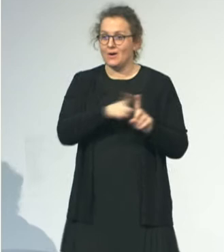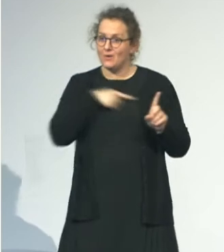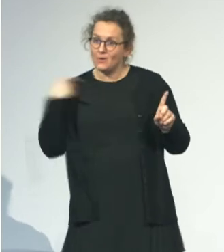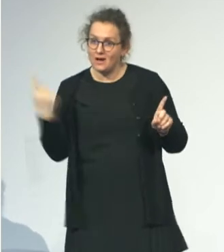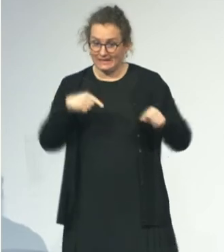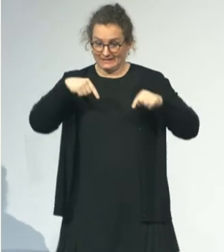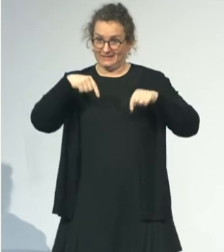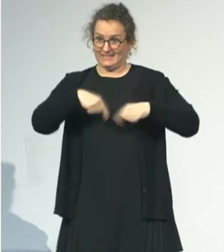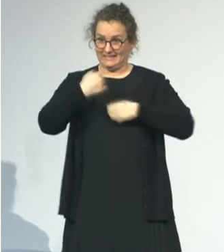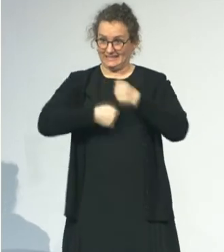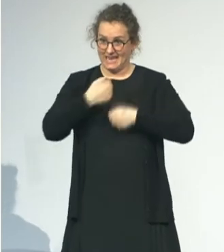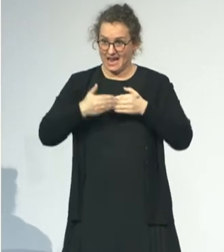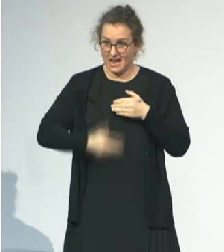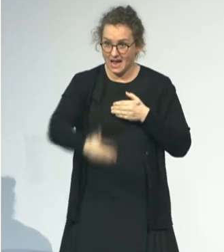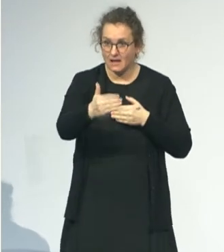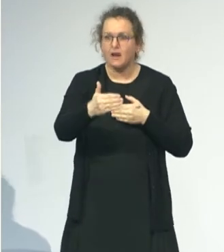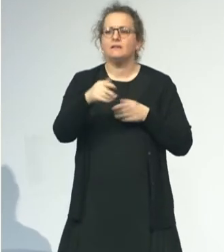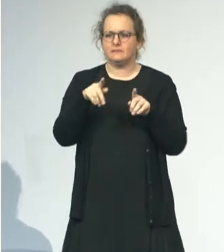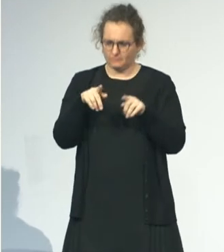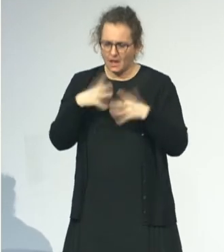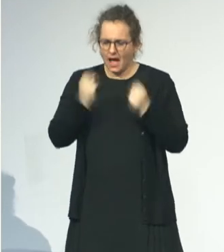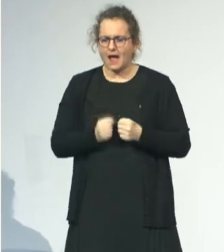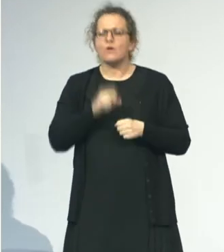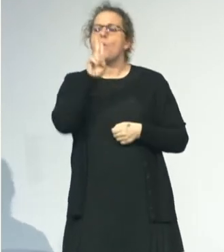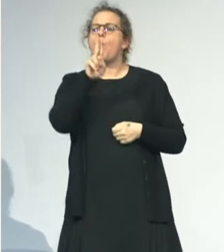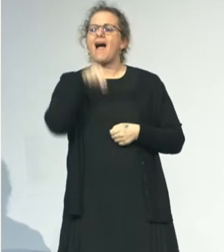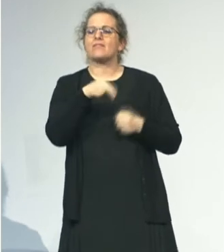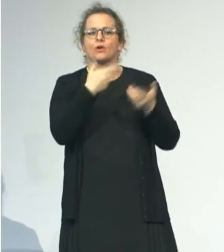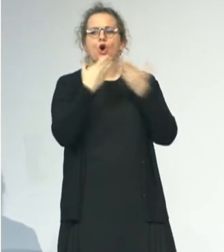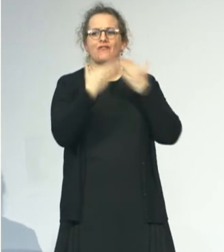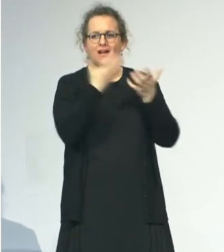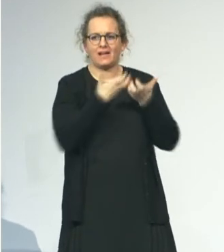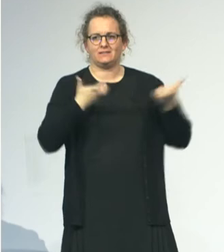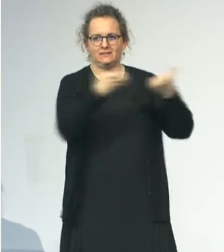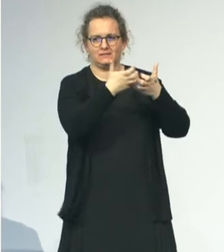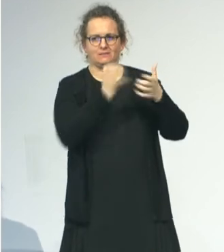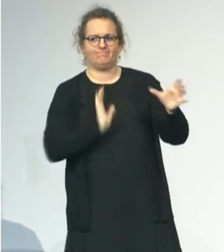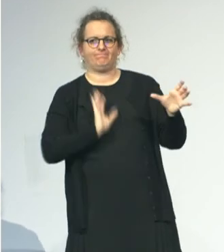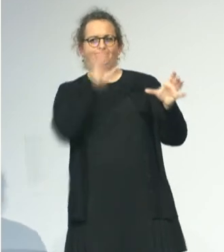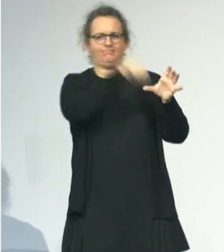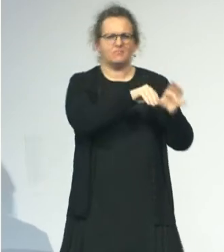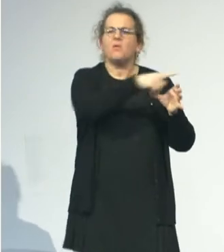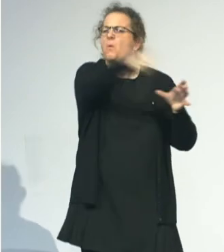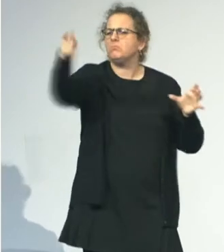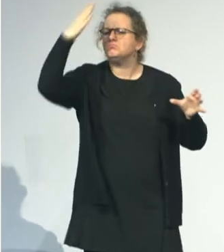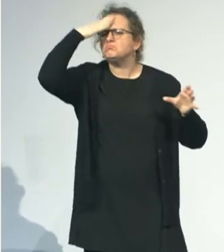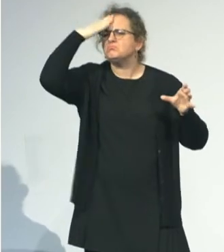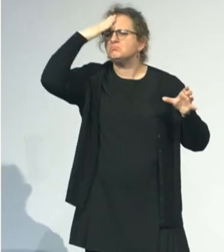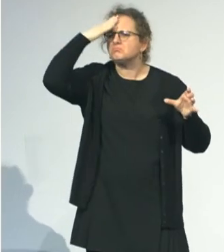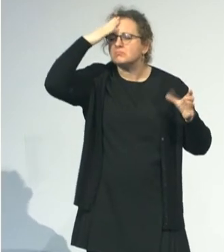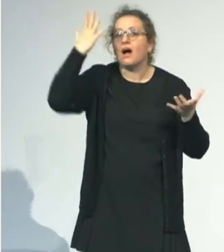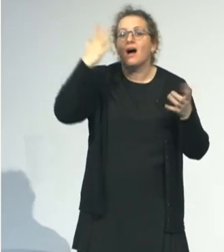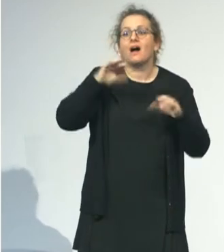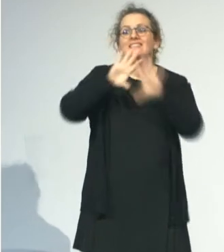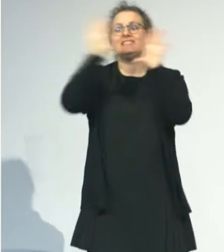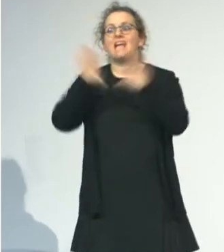a conference at the UN, and not everybody knows what the Essl Foundation is or Zero Project, that was an eye-opener. And all of a sudden